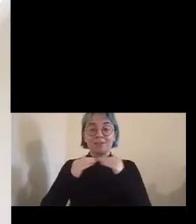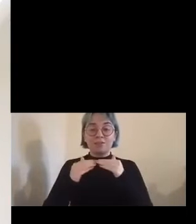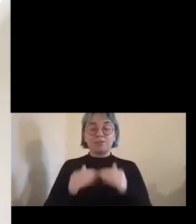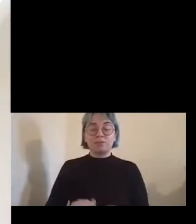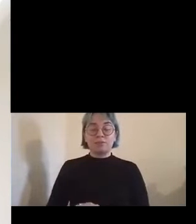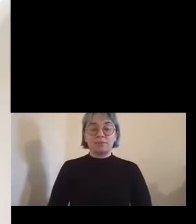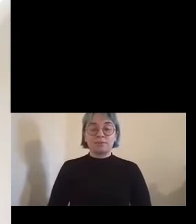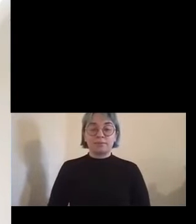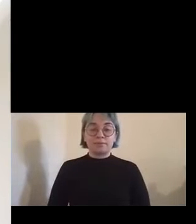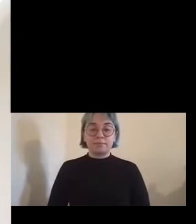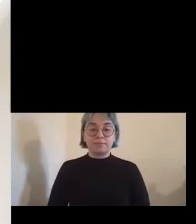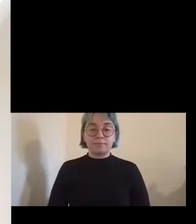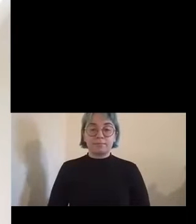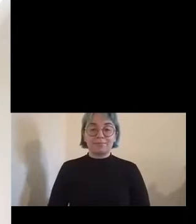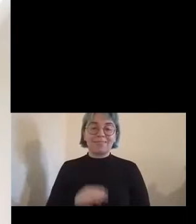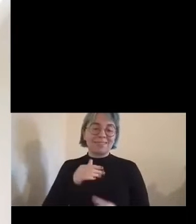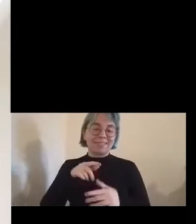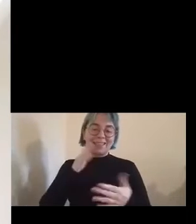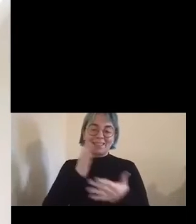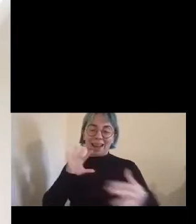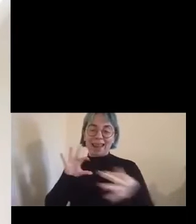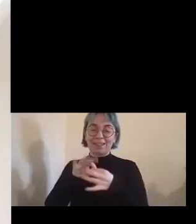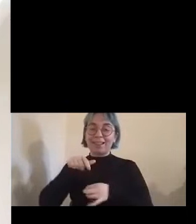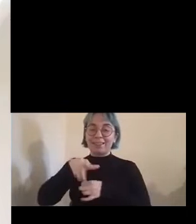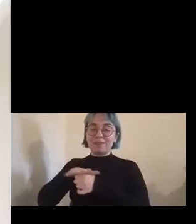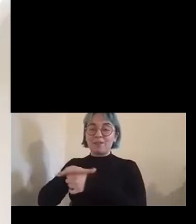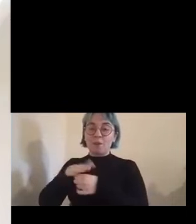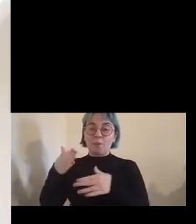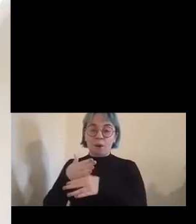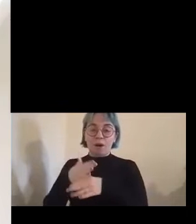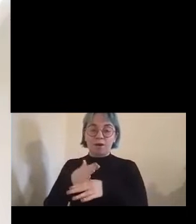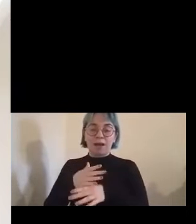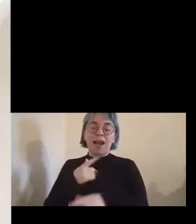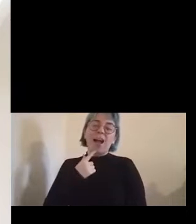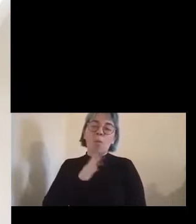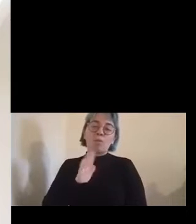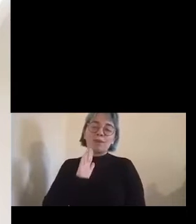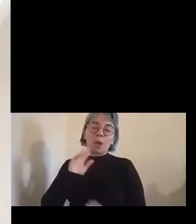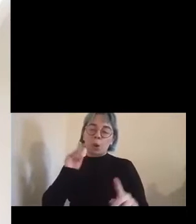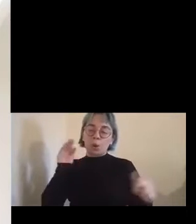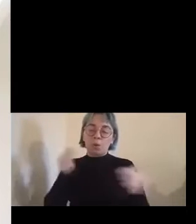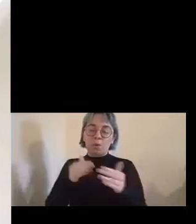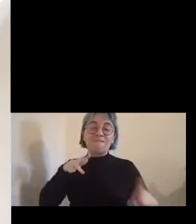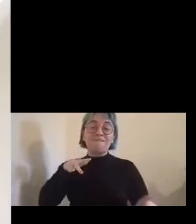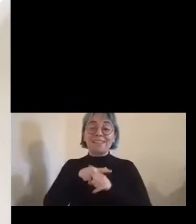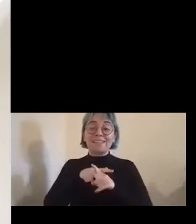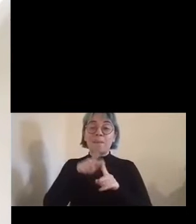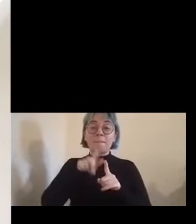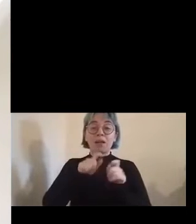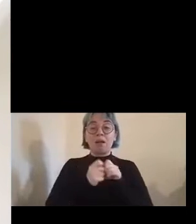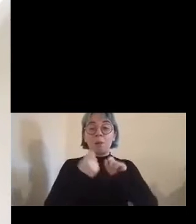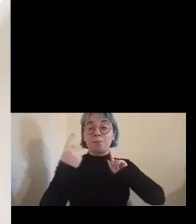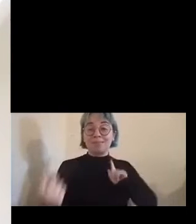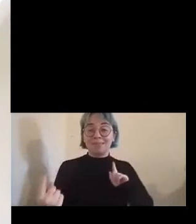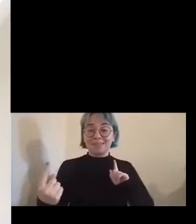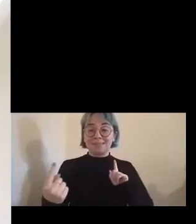underpin this field of work. And in the same time, I will not be looking so much at victims, but rather on the other side, so to